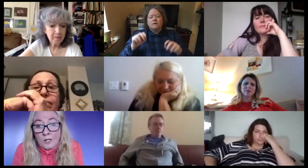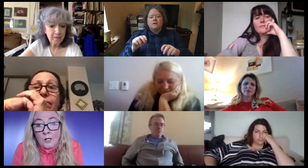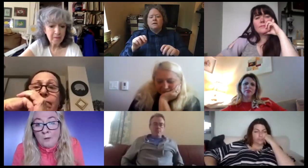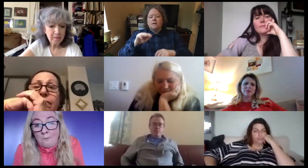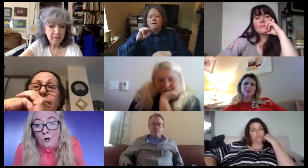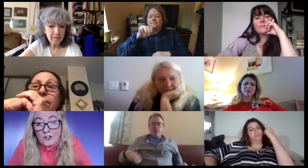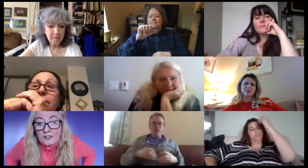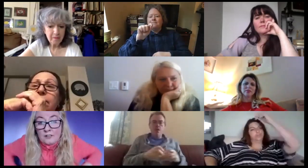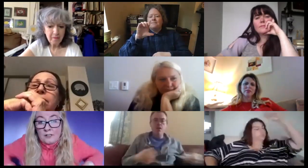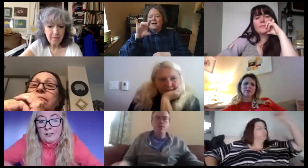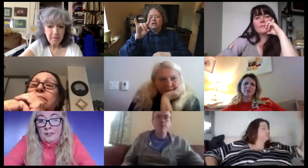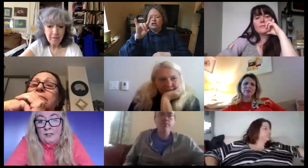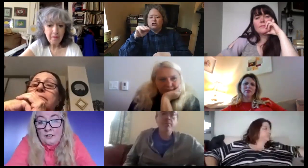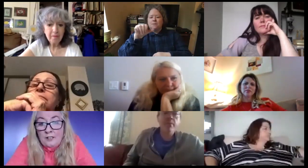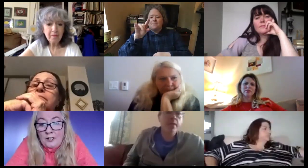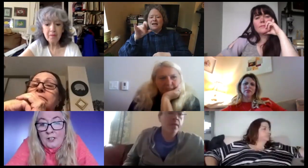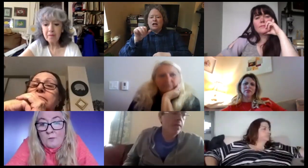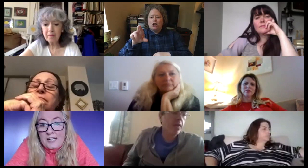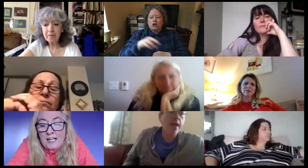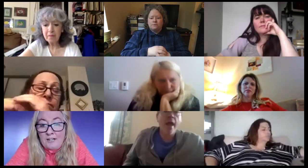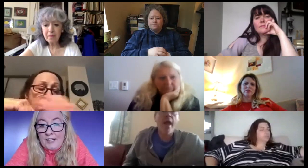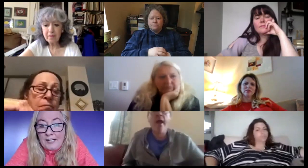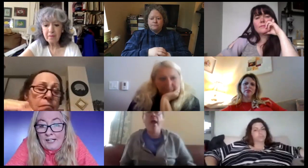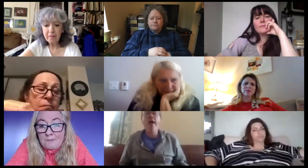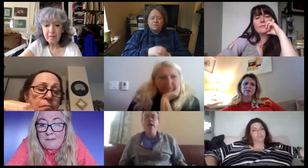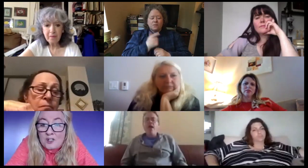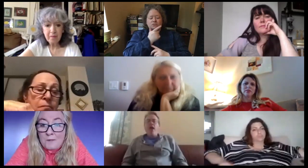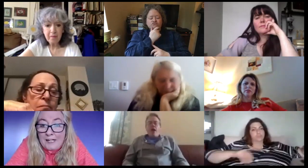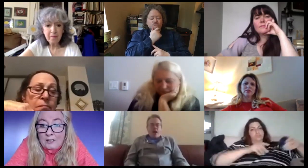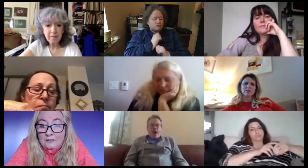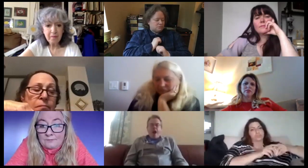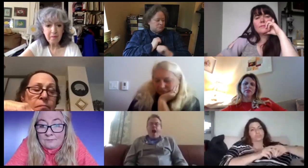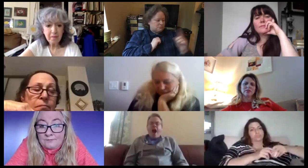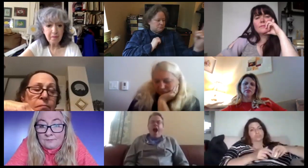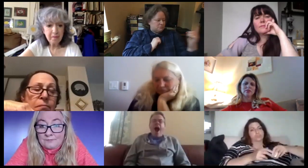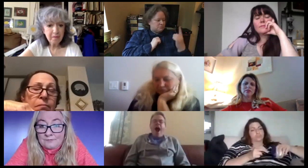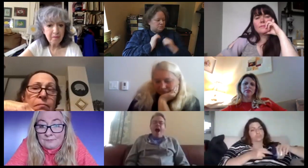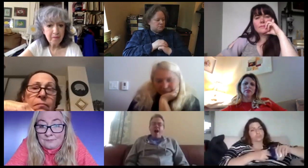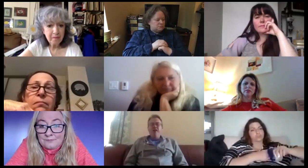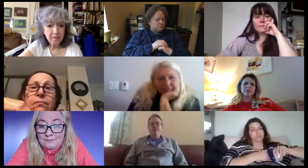now, but you would have a matchmaker